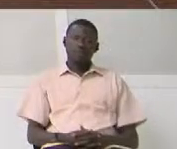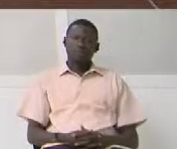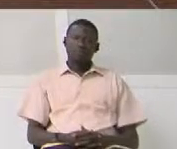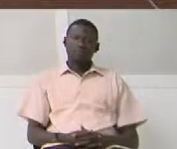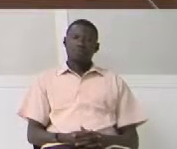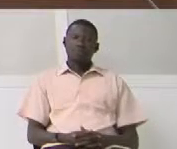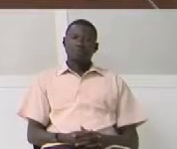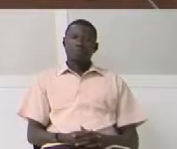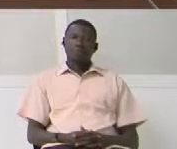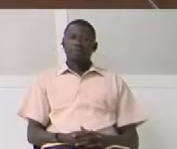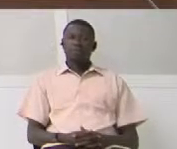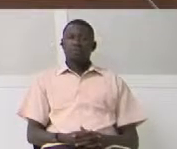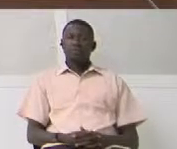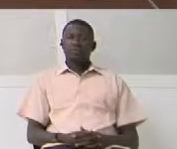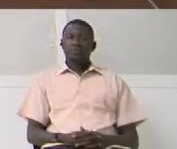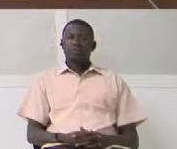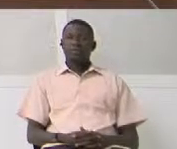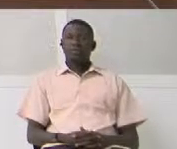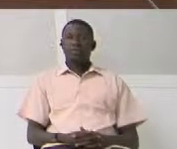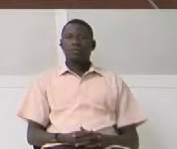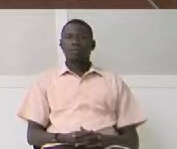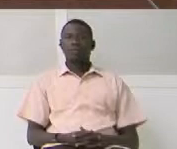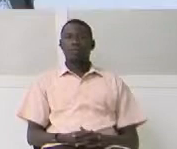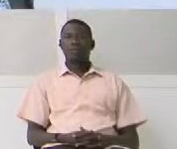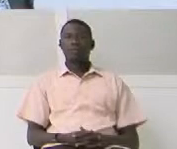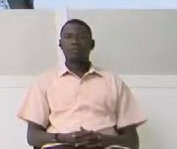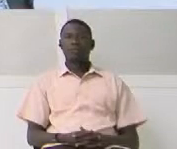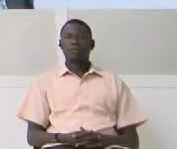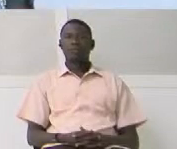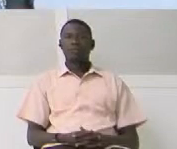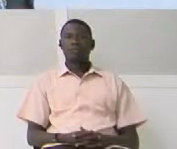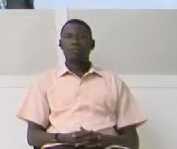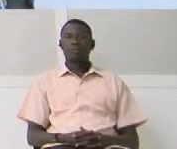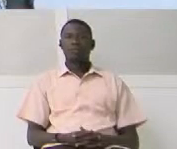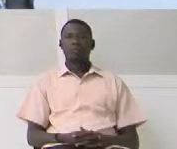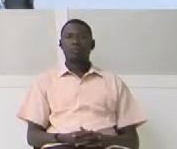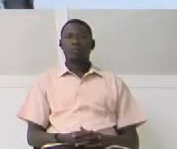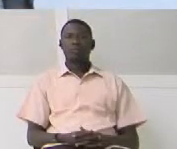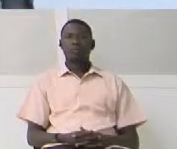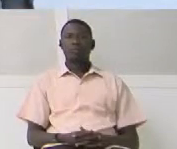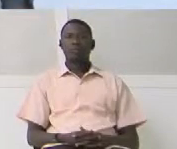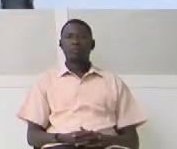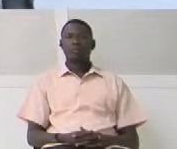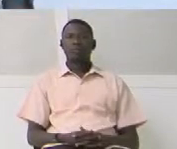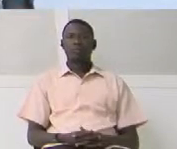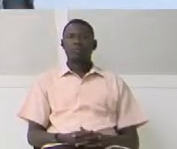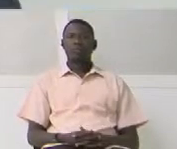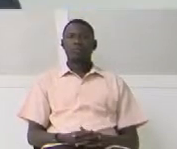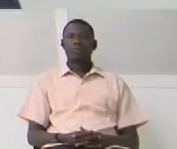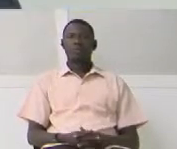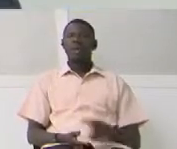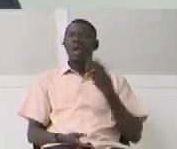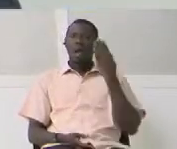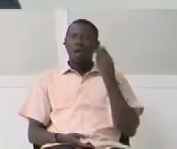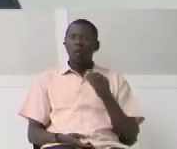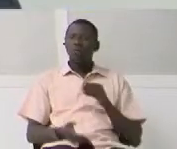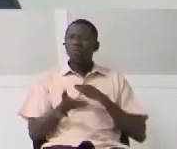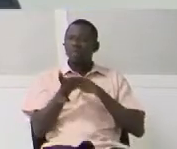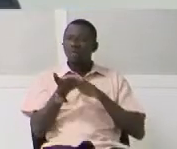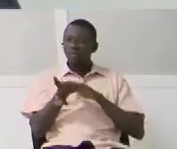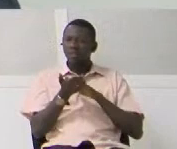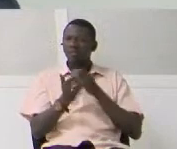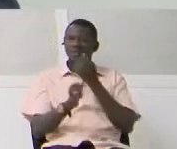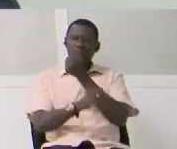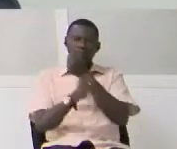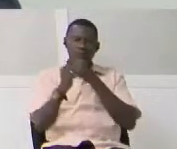that they were doing in the country will make you afraid. How would you really characterize the situation